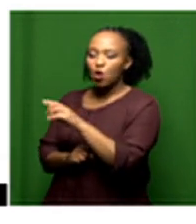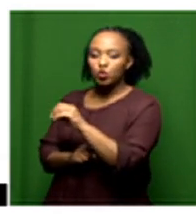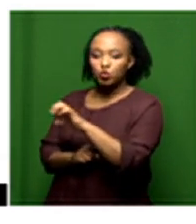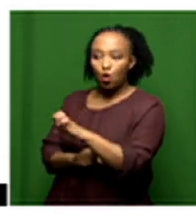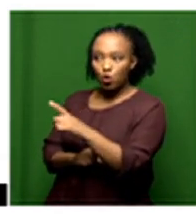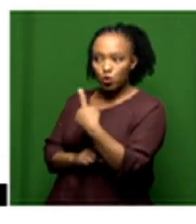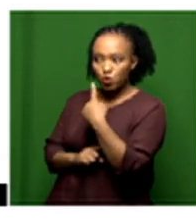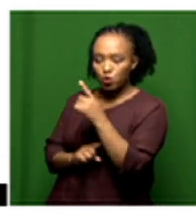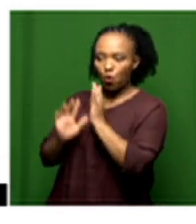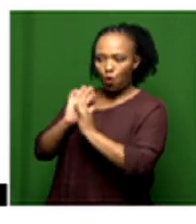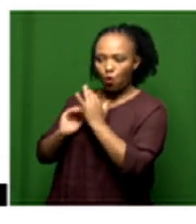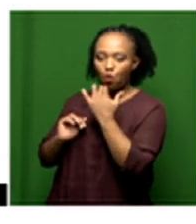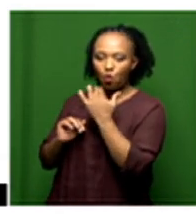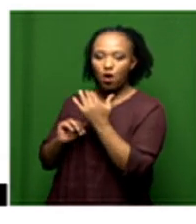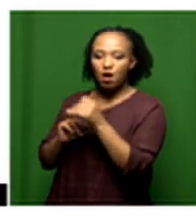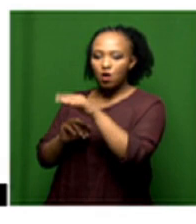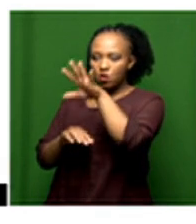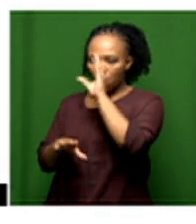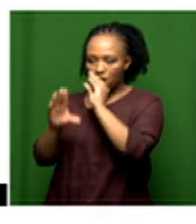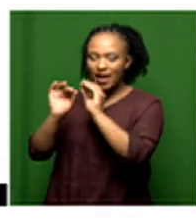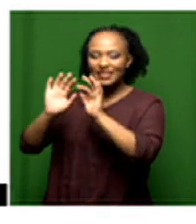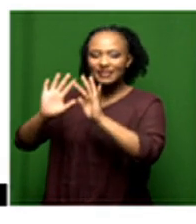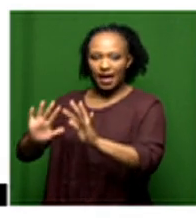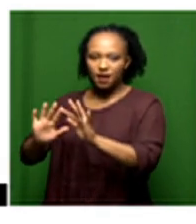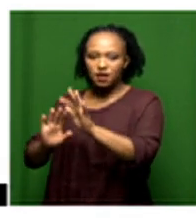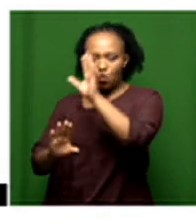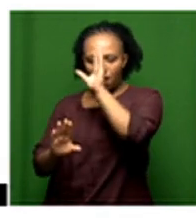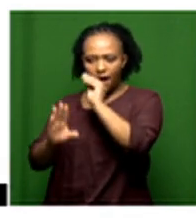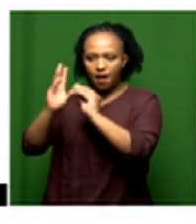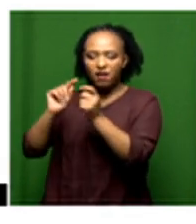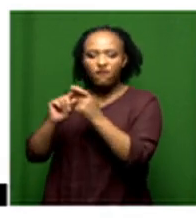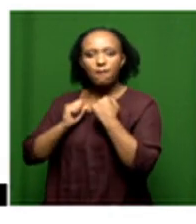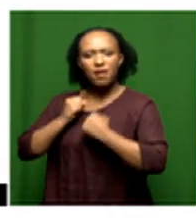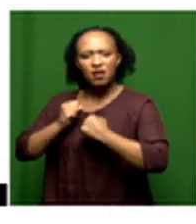saying now, I mean, you share 10 lessons from running. What are some of these lessons?